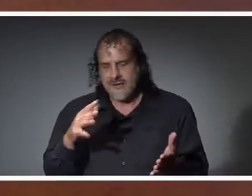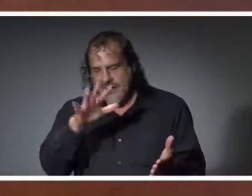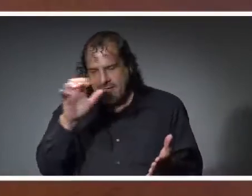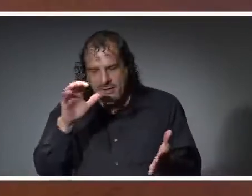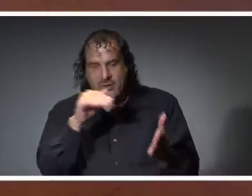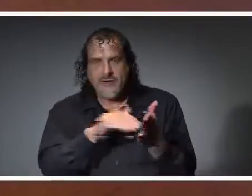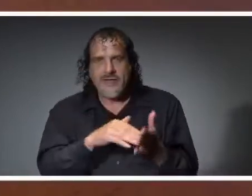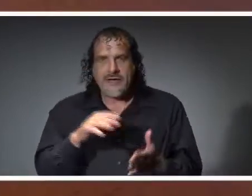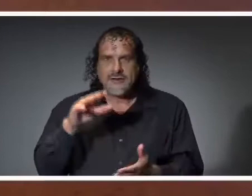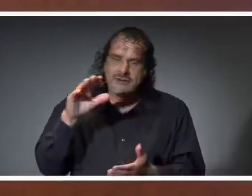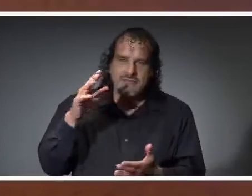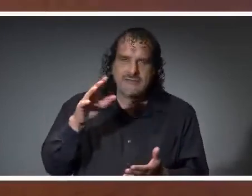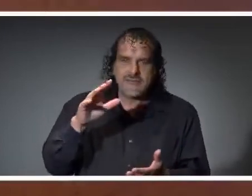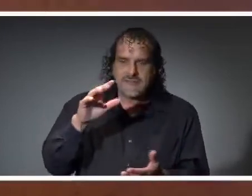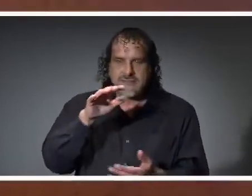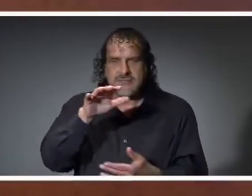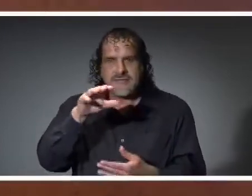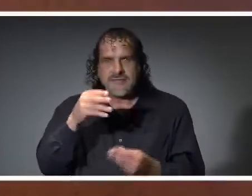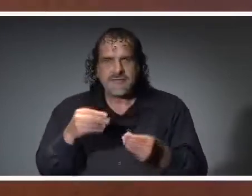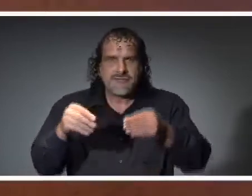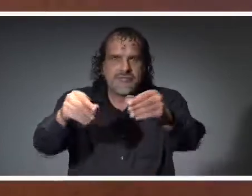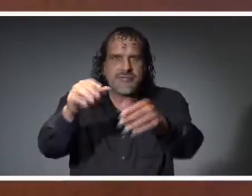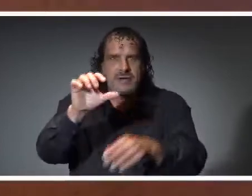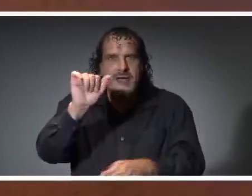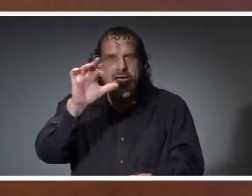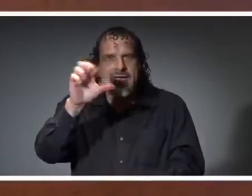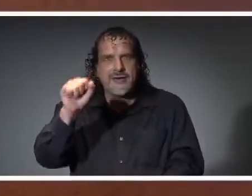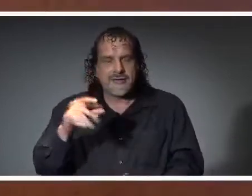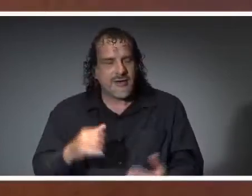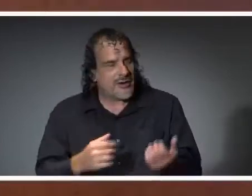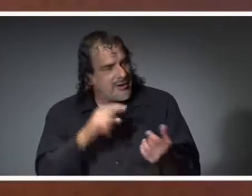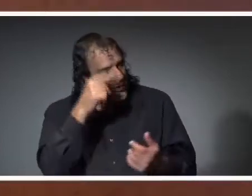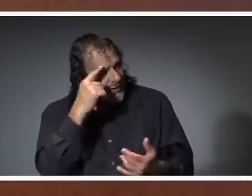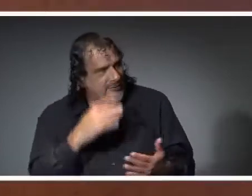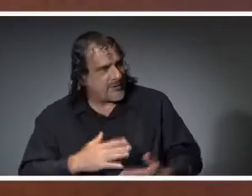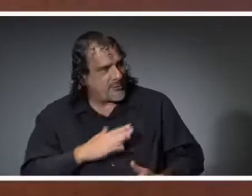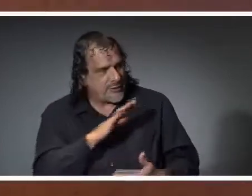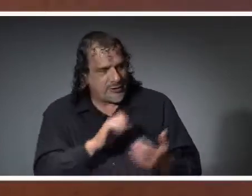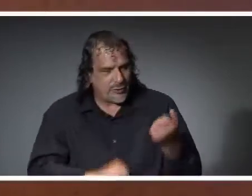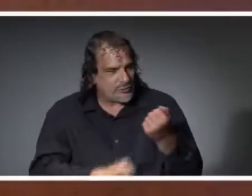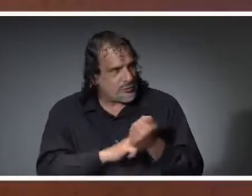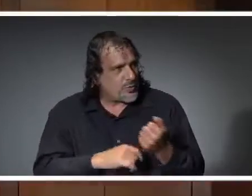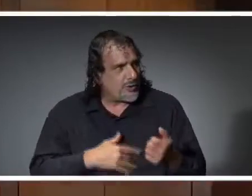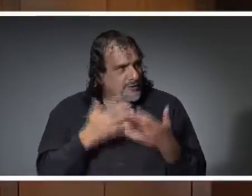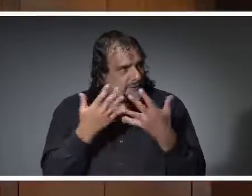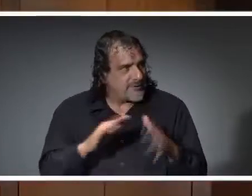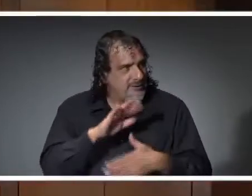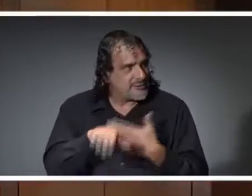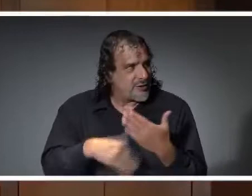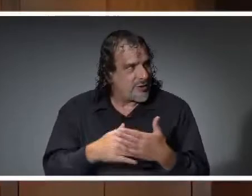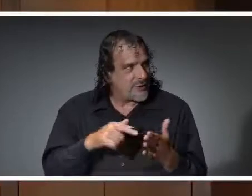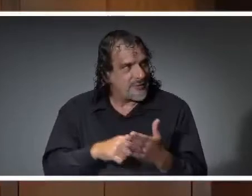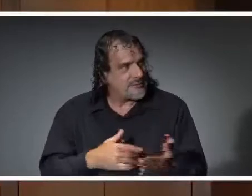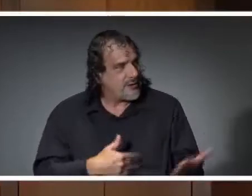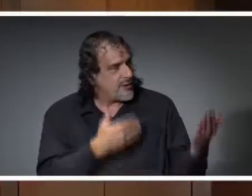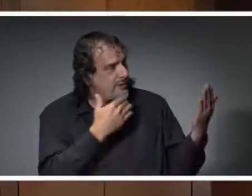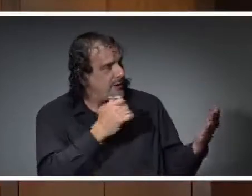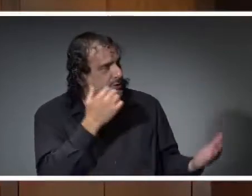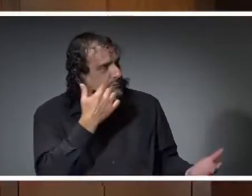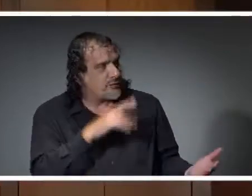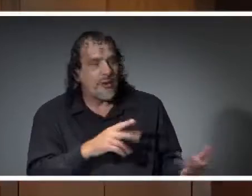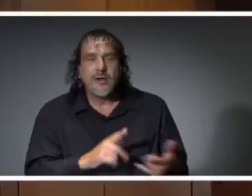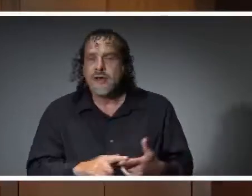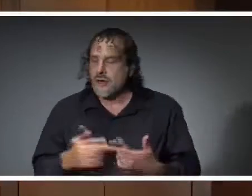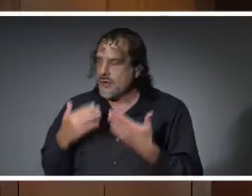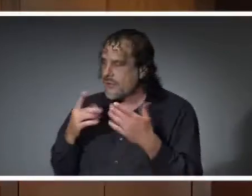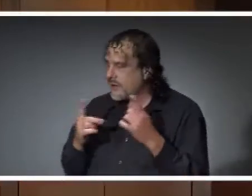be. Governor, I appreciate your support in working to try to get this project completed. Thank you, sir. Thank you, Director